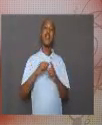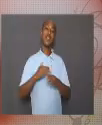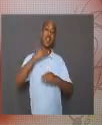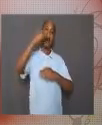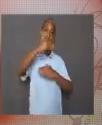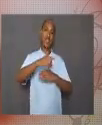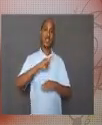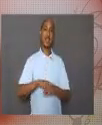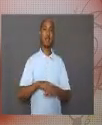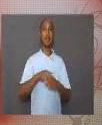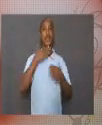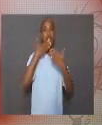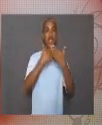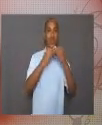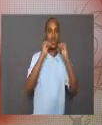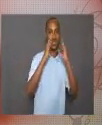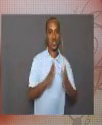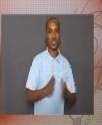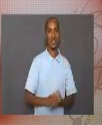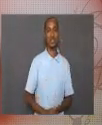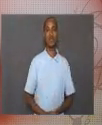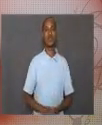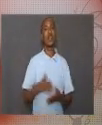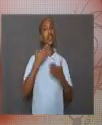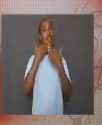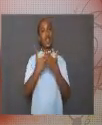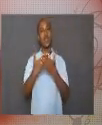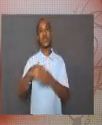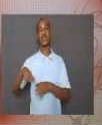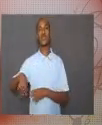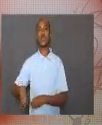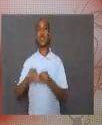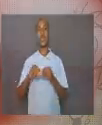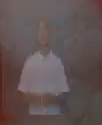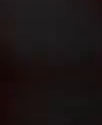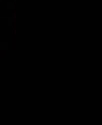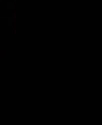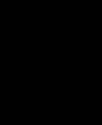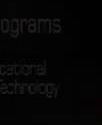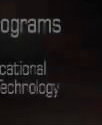time, thank you, teacher. Thank you, students.